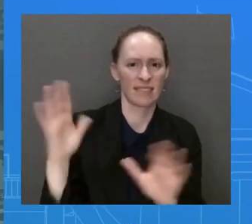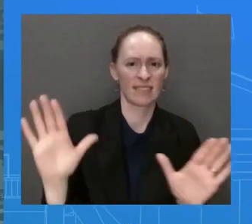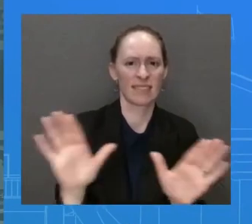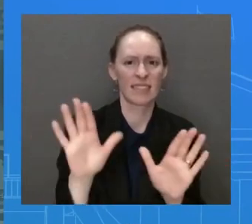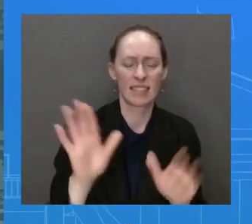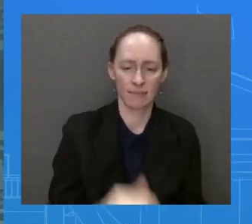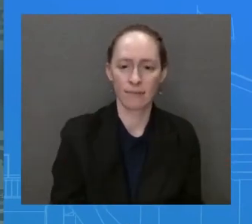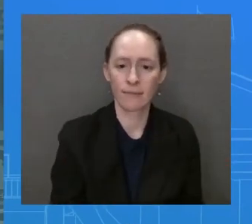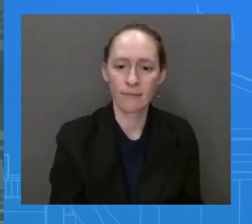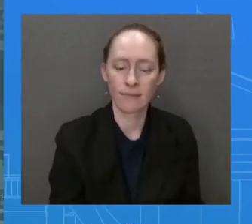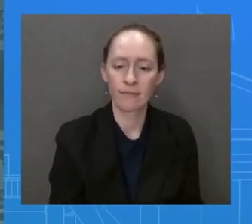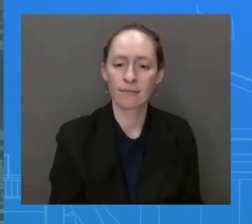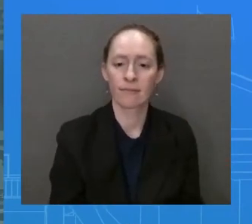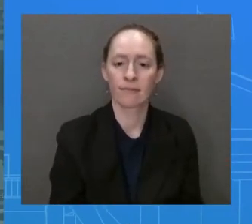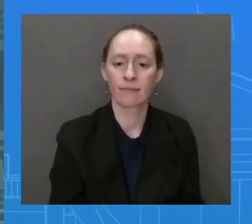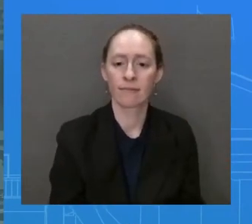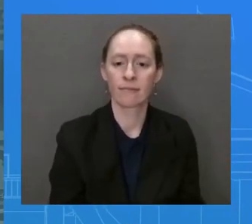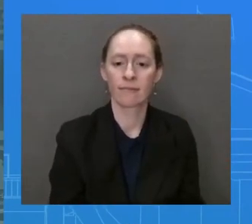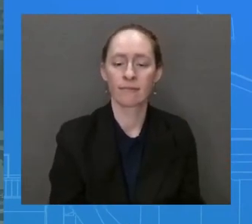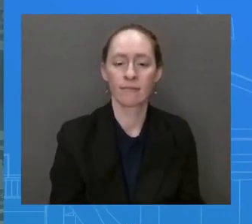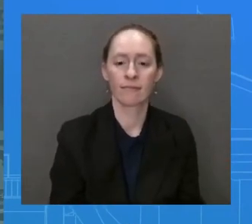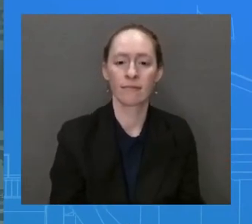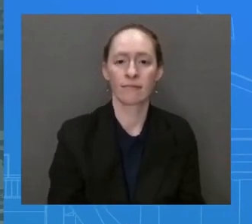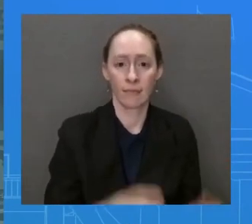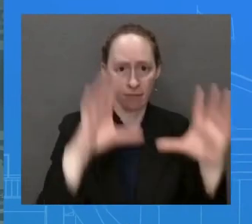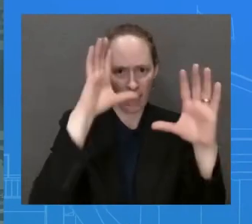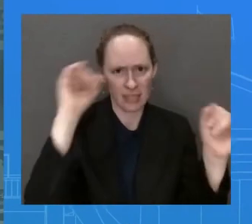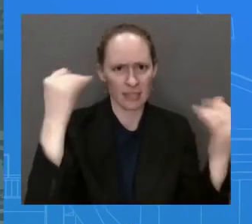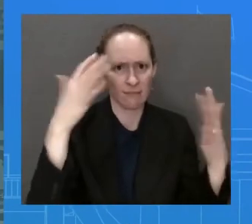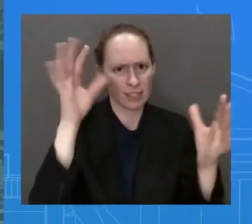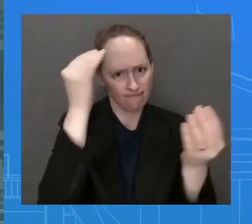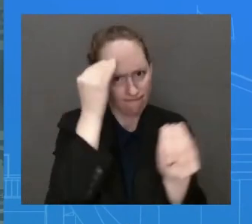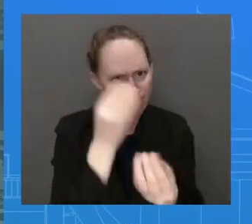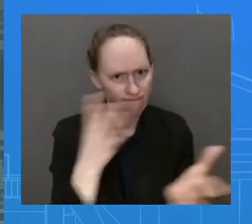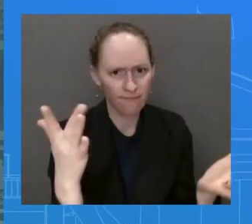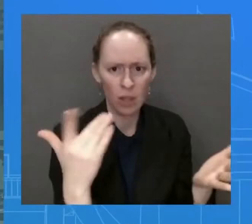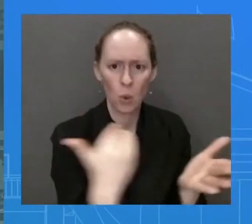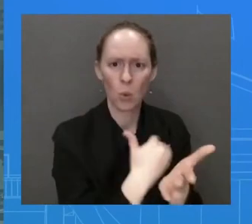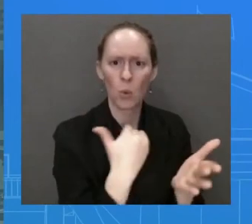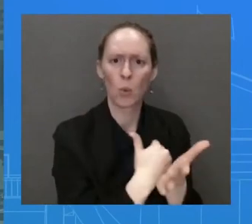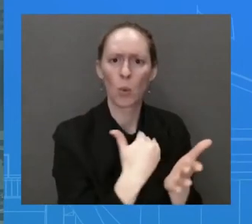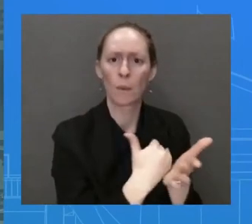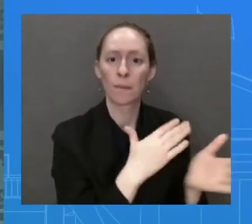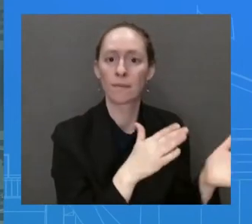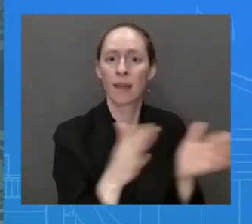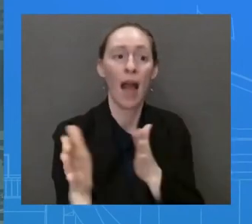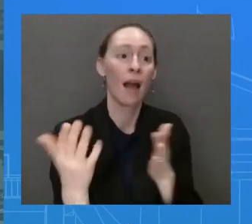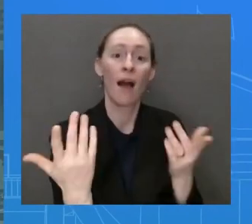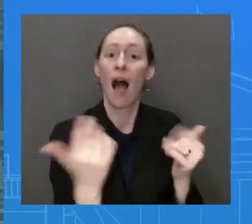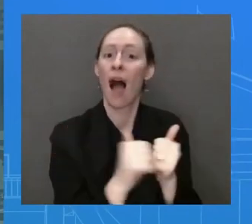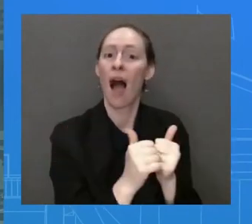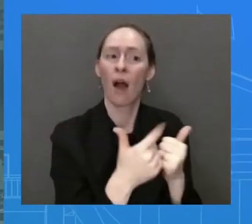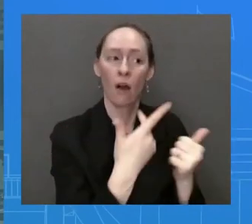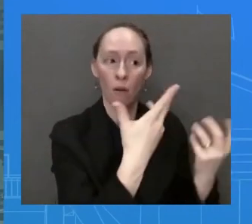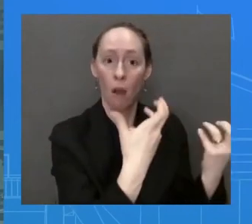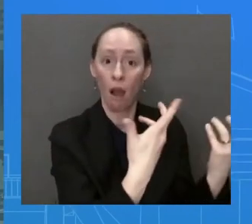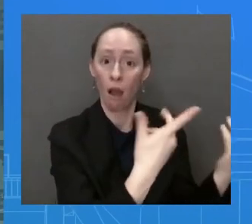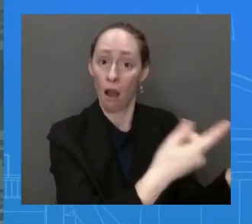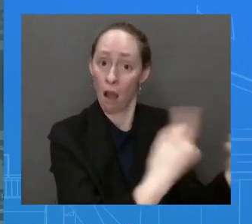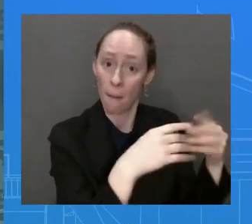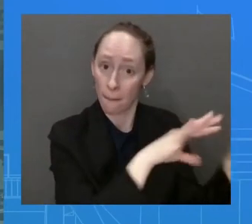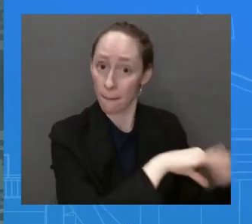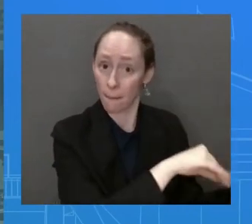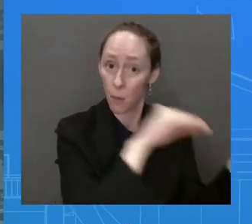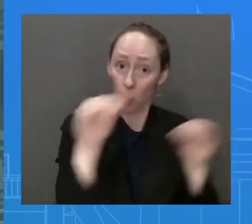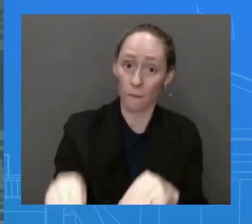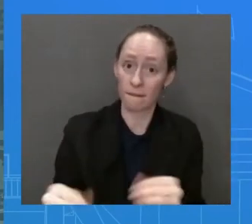migration, including for Cubans, and we continue to urge individuals to use those instead of risking their lives